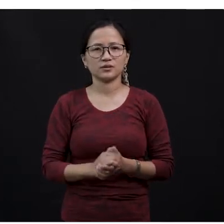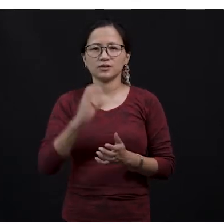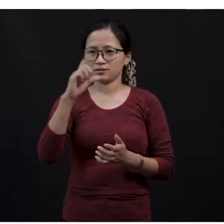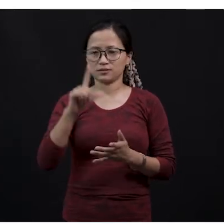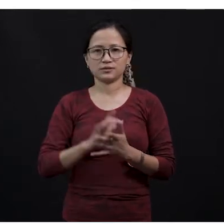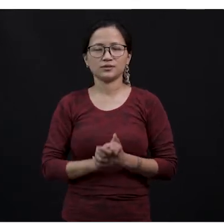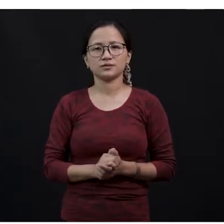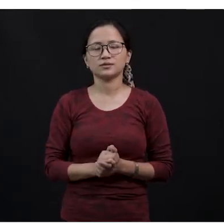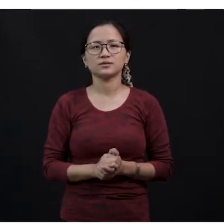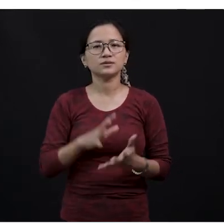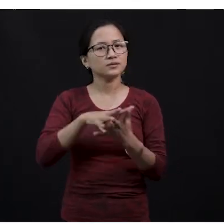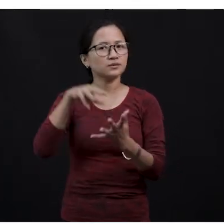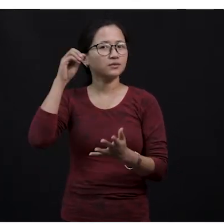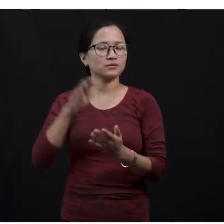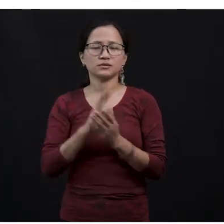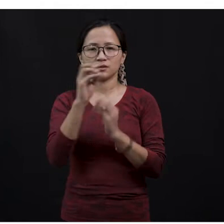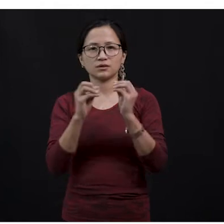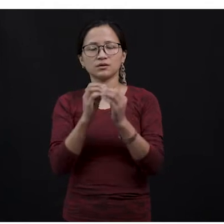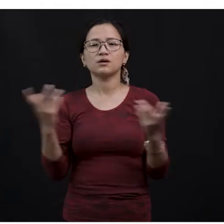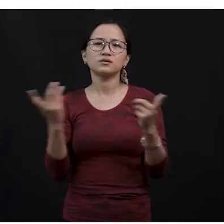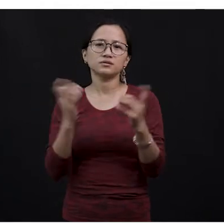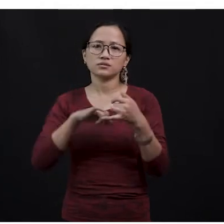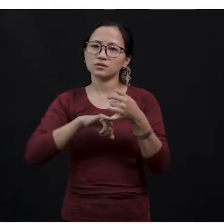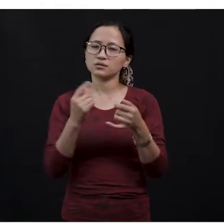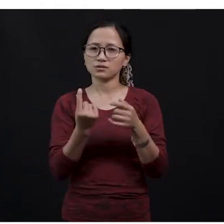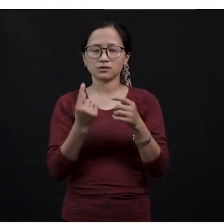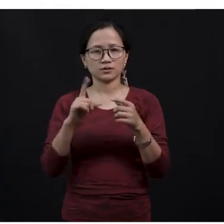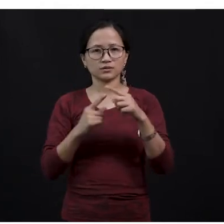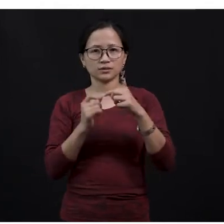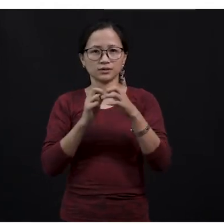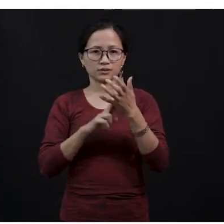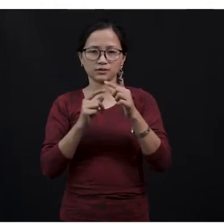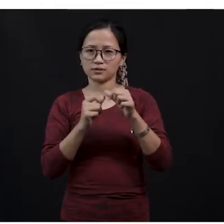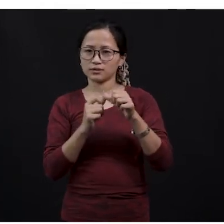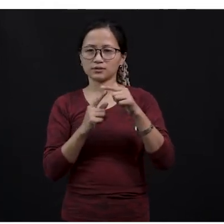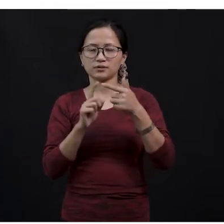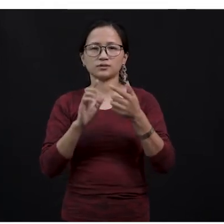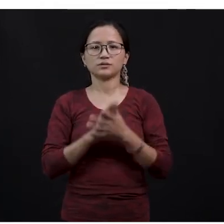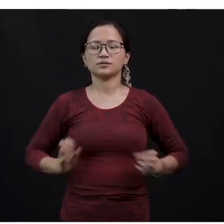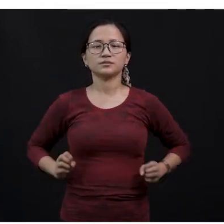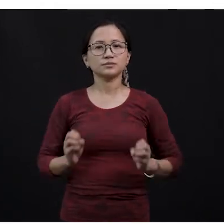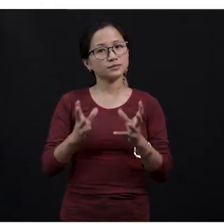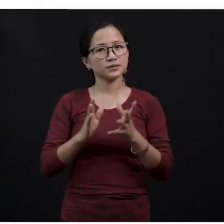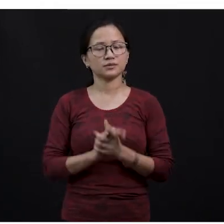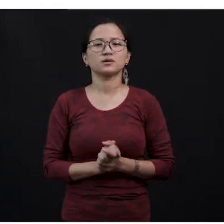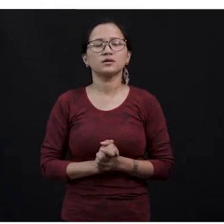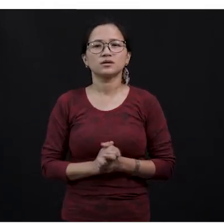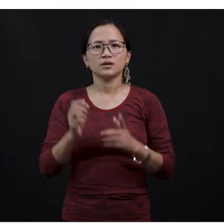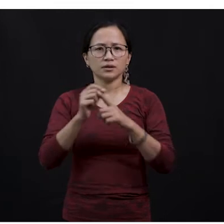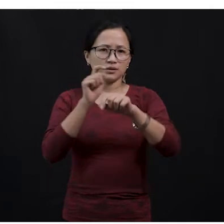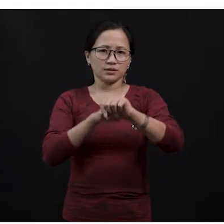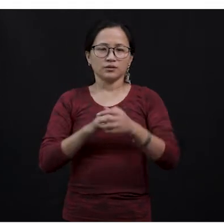class we learnt about how the Sultanate period began and what is it